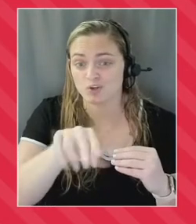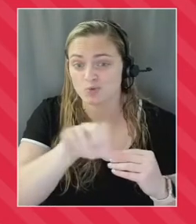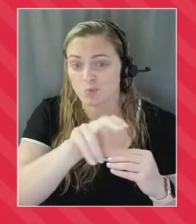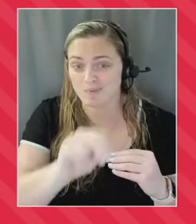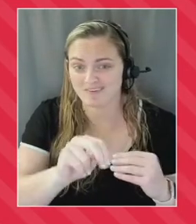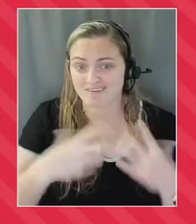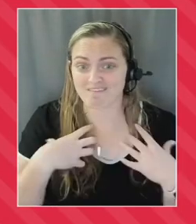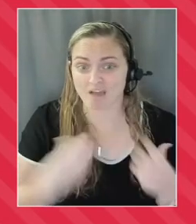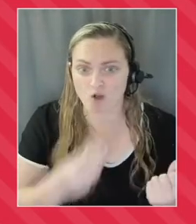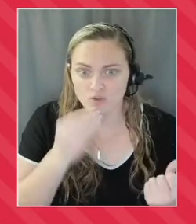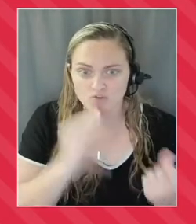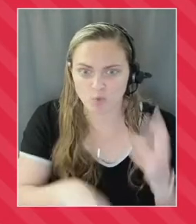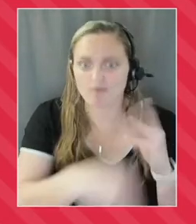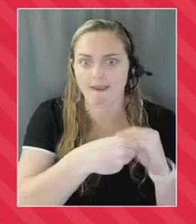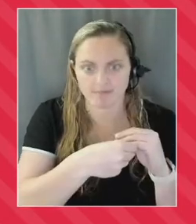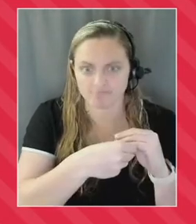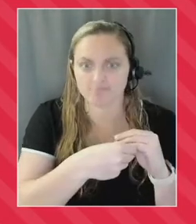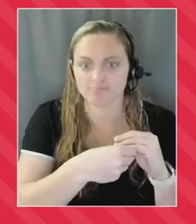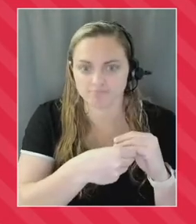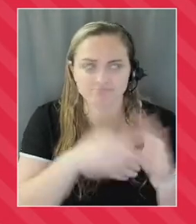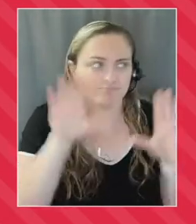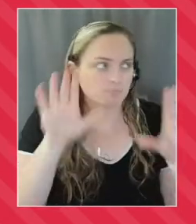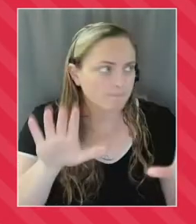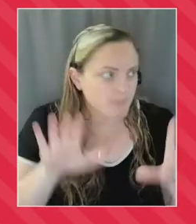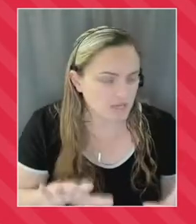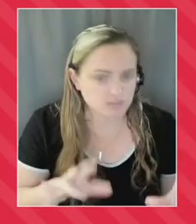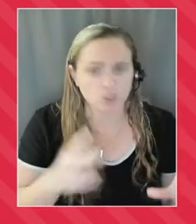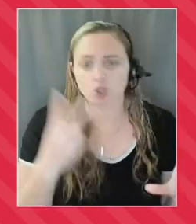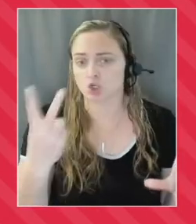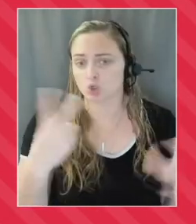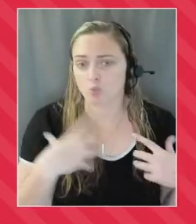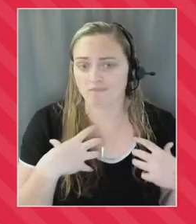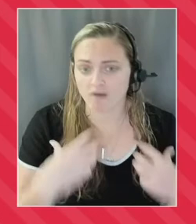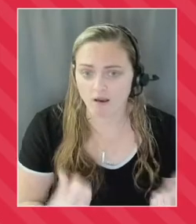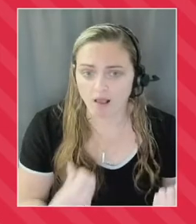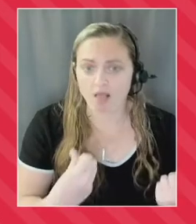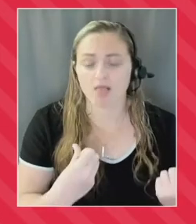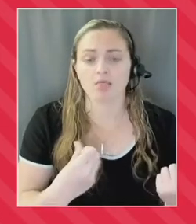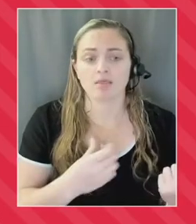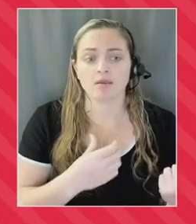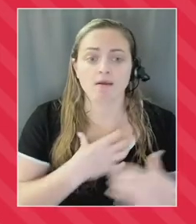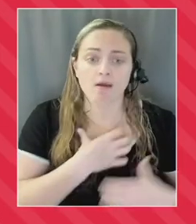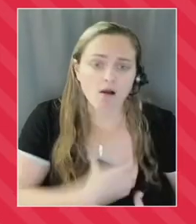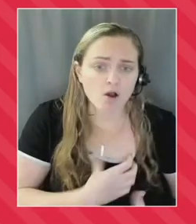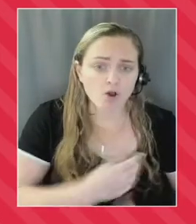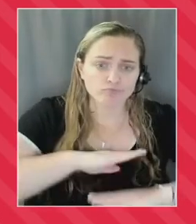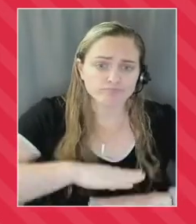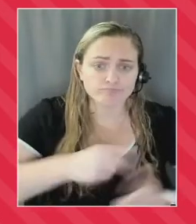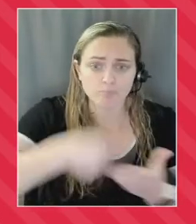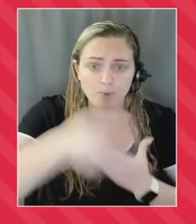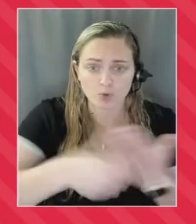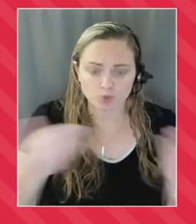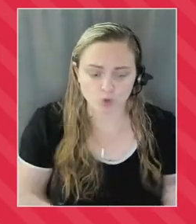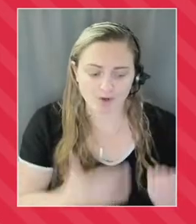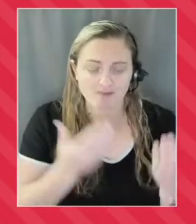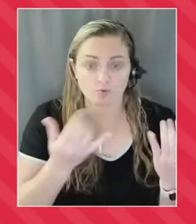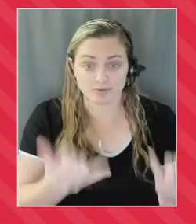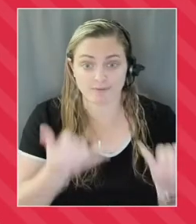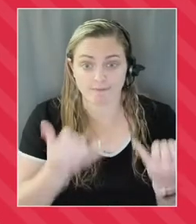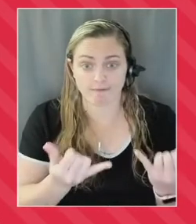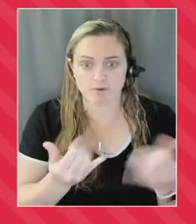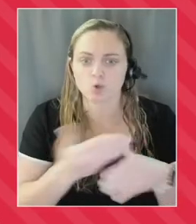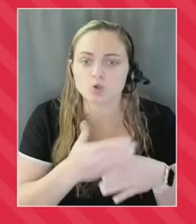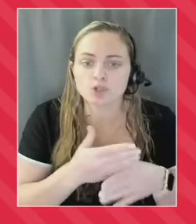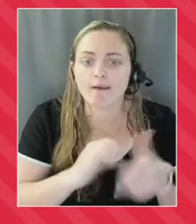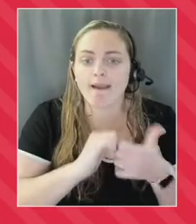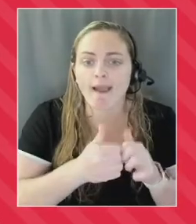food. Amazing. Two of our Healthy Hunger Relief partners are here with us today to share how they